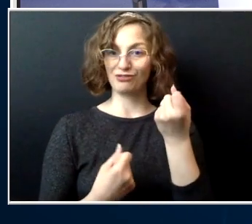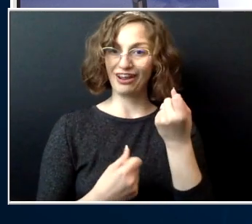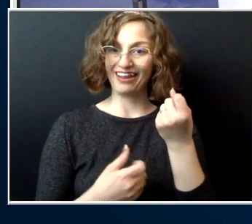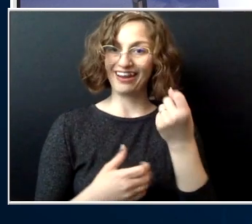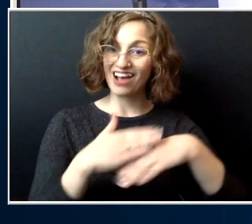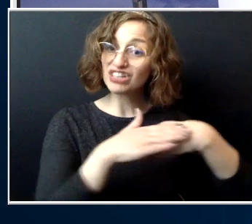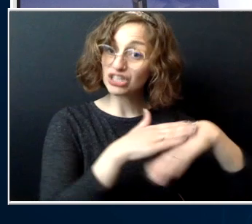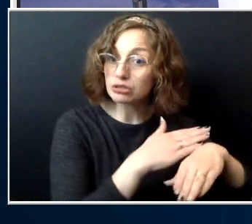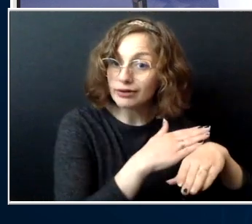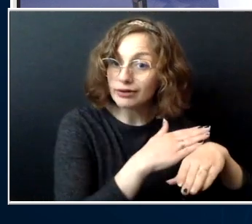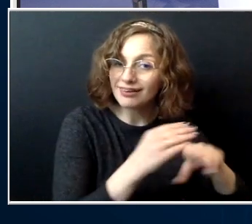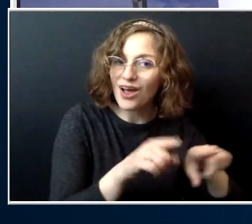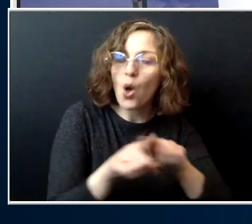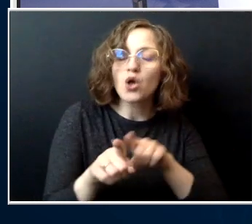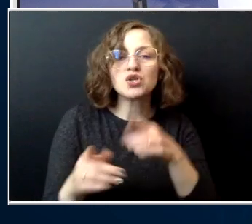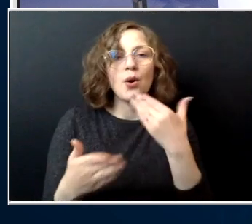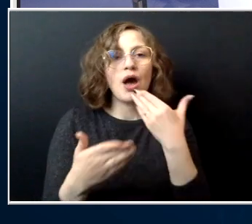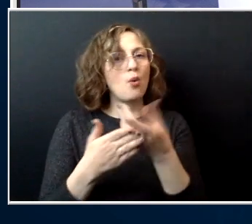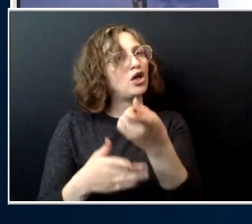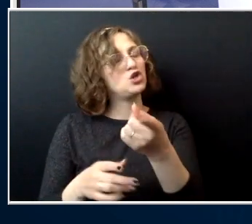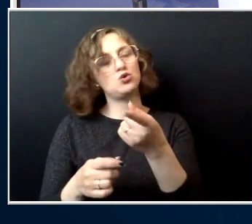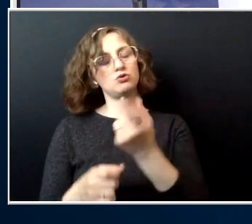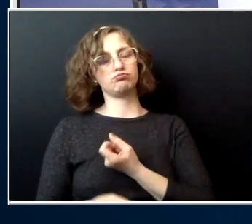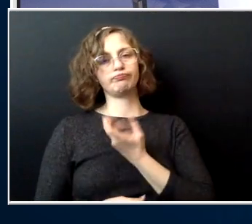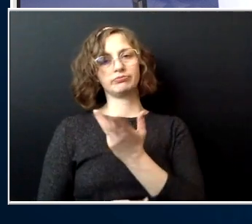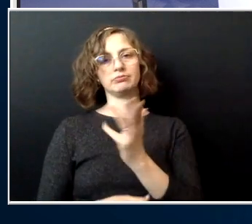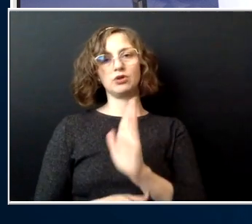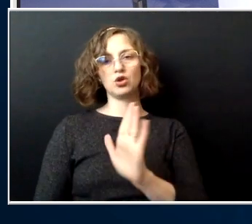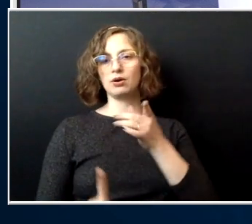you've expressed your point. So final thoughts for today.